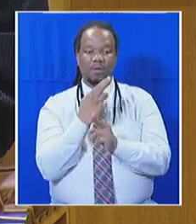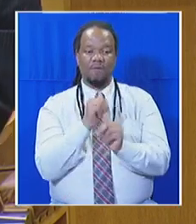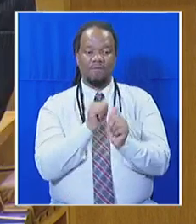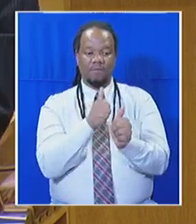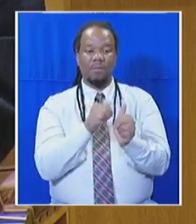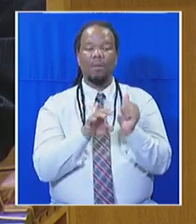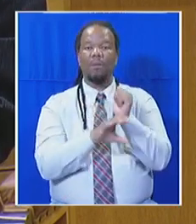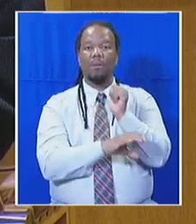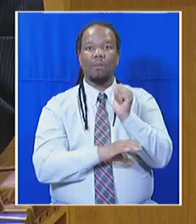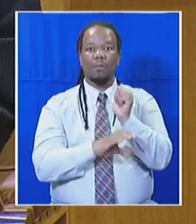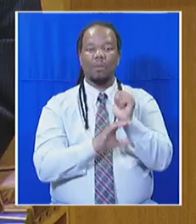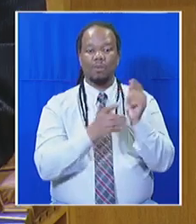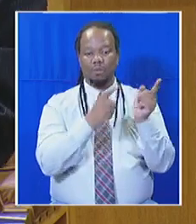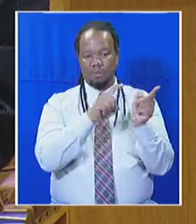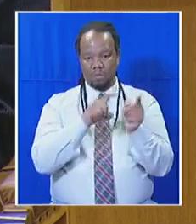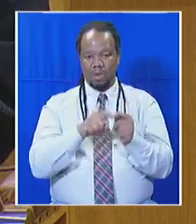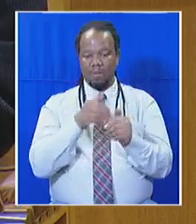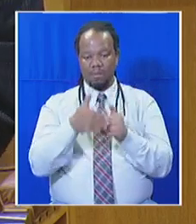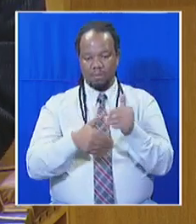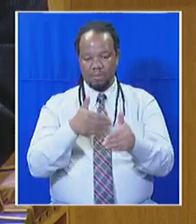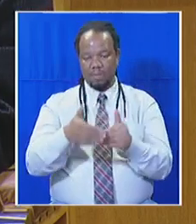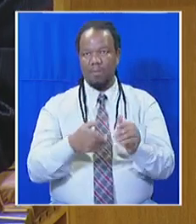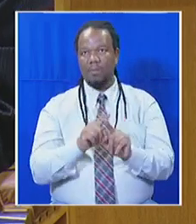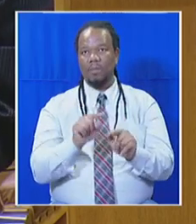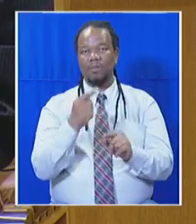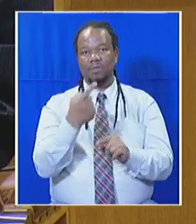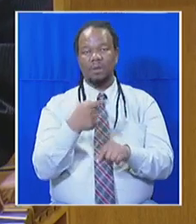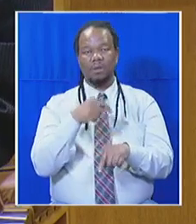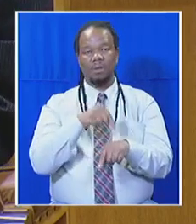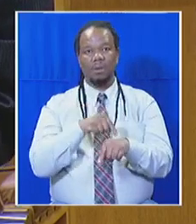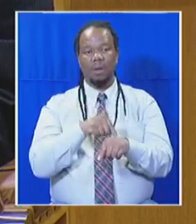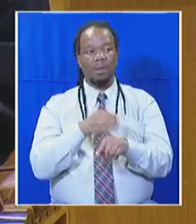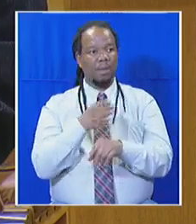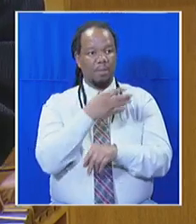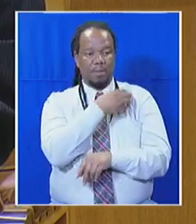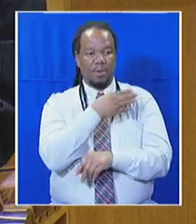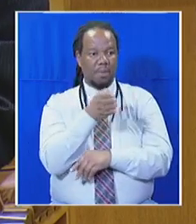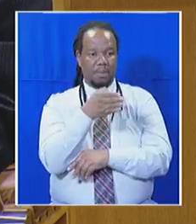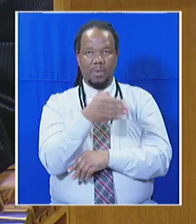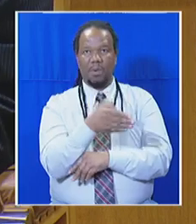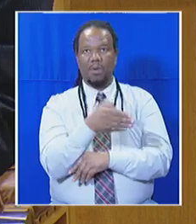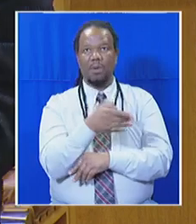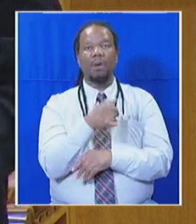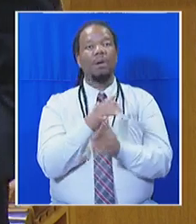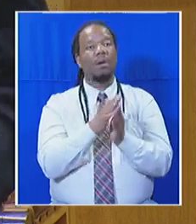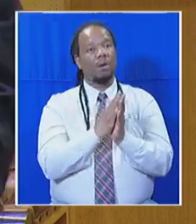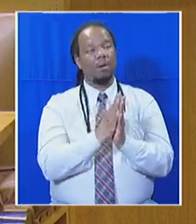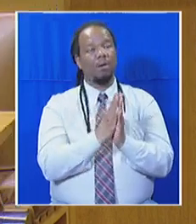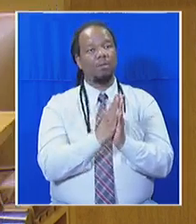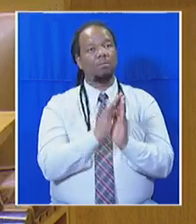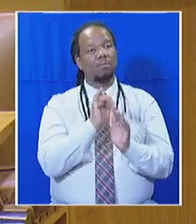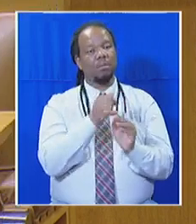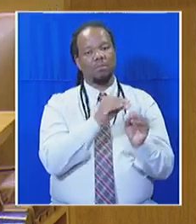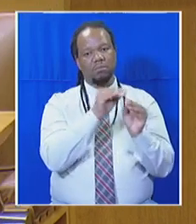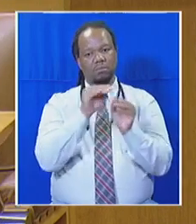obligations to account to this House regularly. This is the second rotation that's been missed, and that's why we're making this extraordinary request. Thank you.